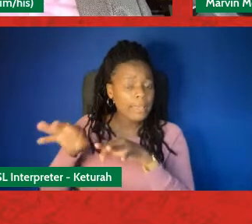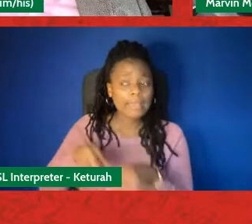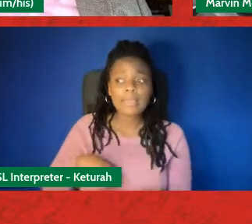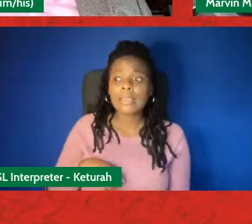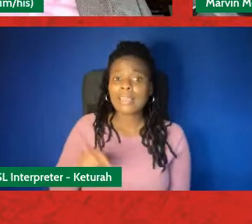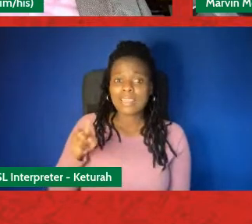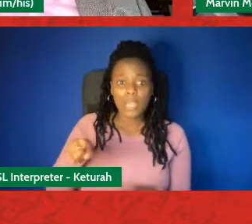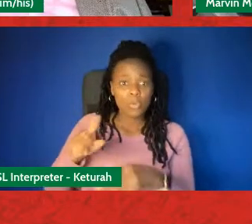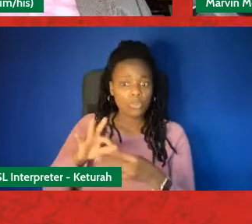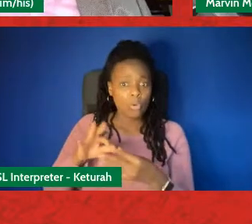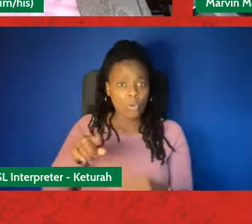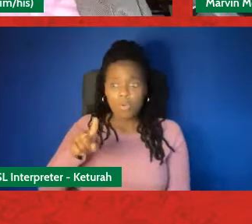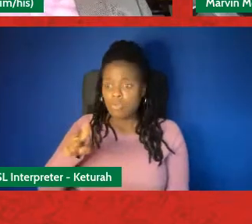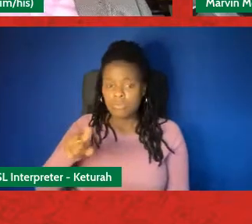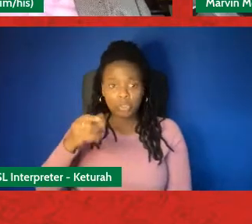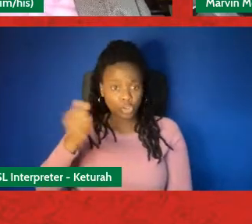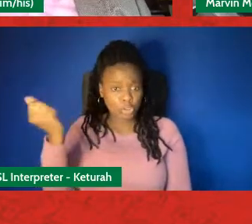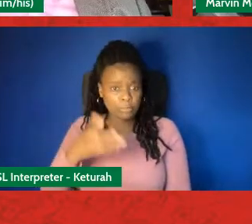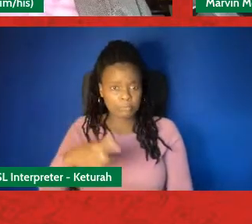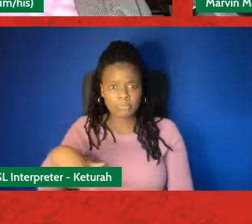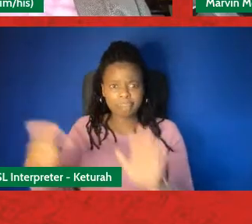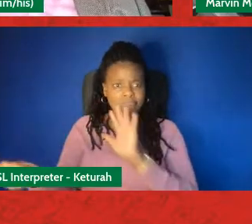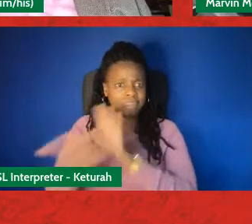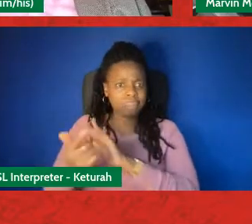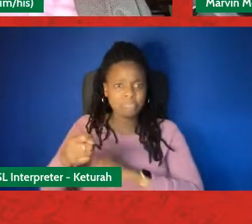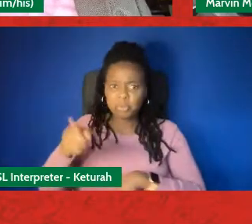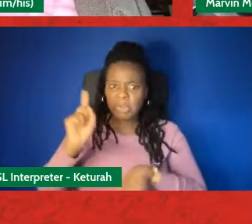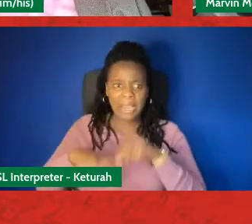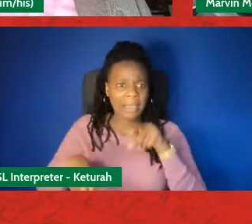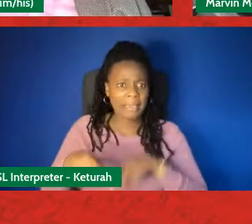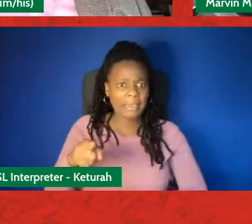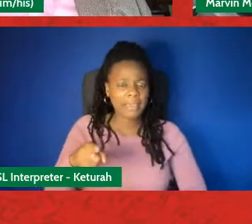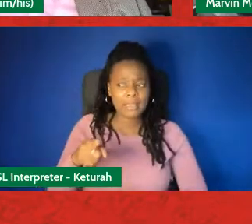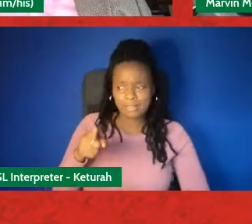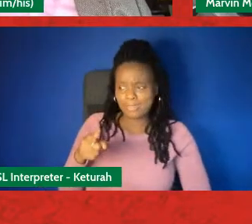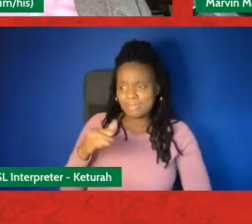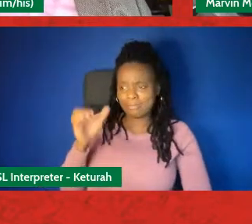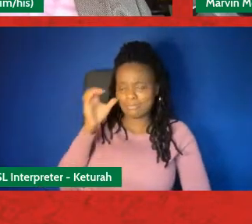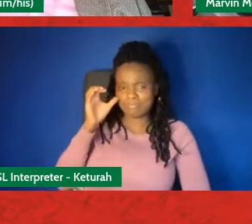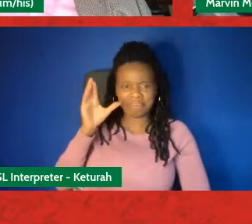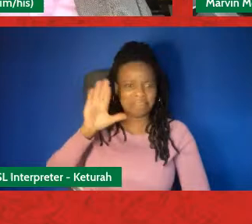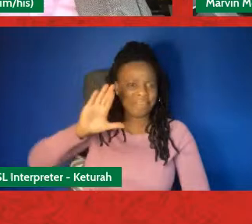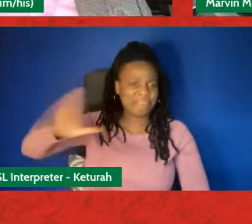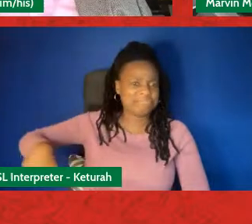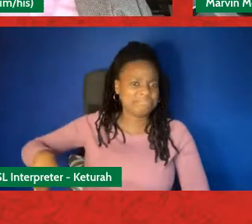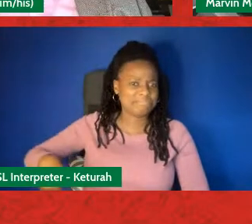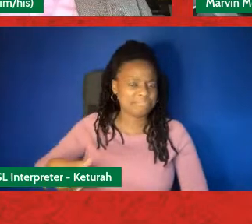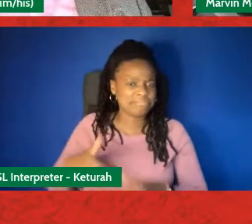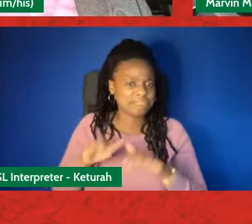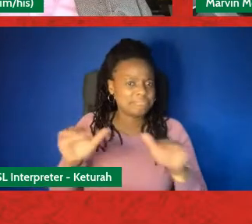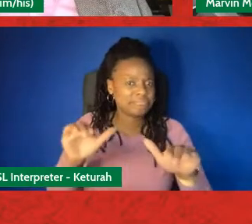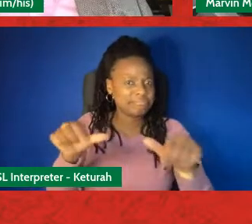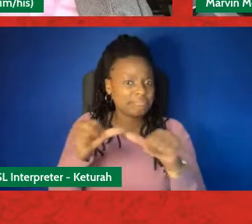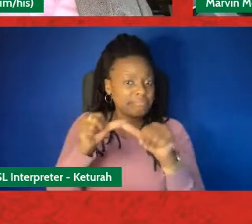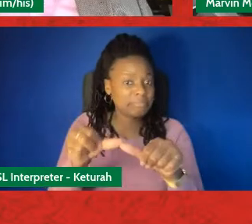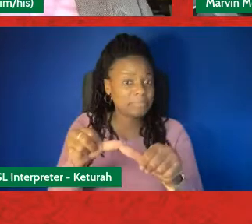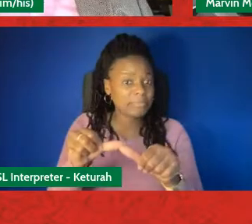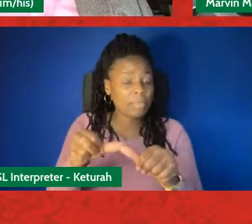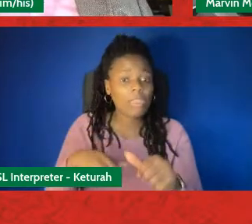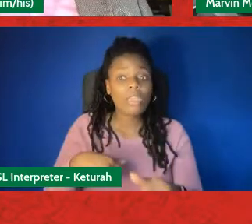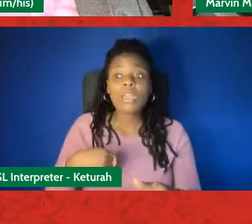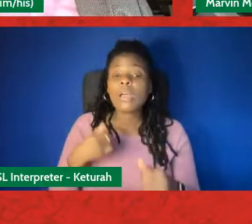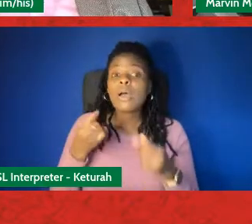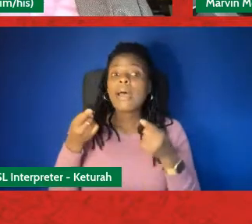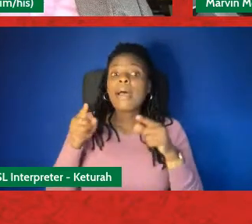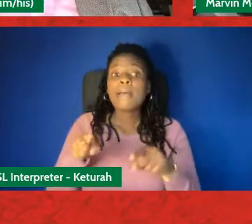you can't do Shakespeare anymore. Of course, they didn't listen. They continued to do Shakespeare. But what came out of it is less than a week